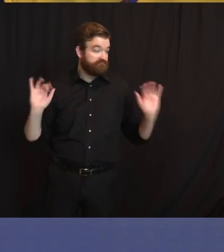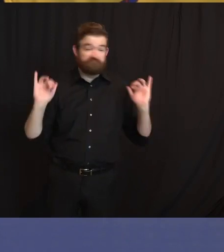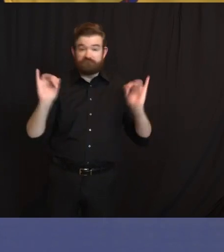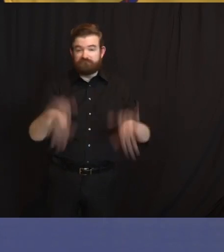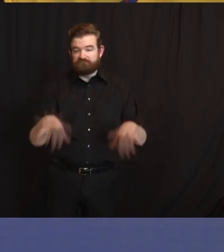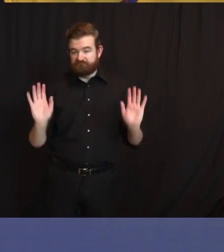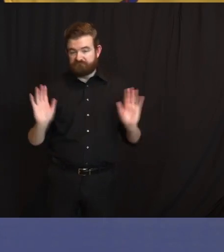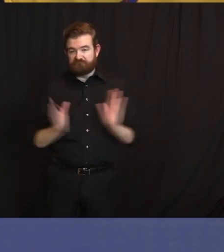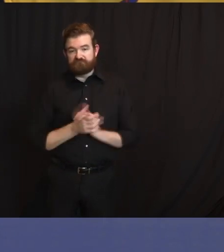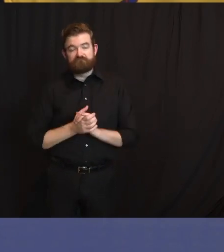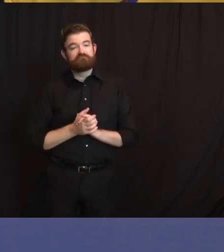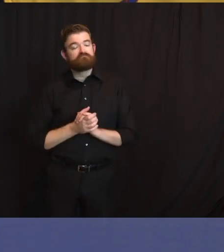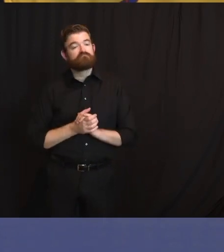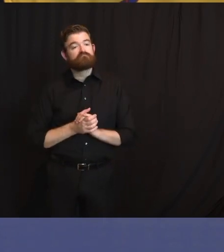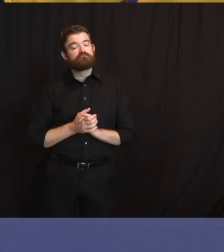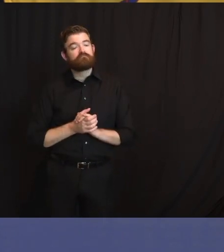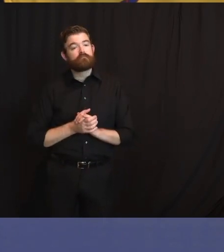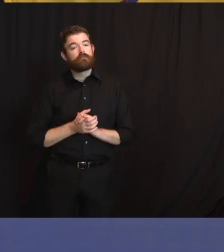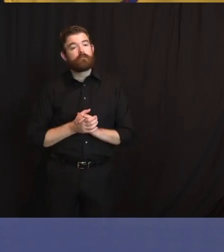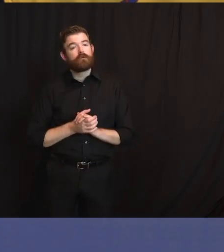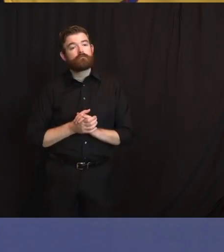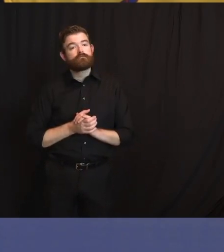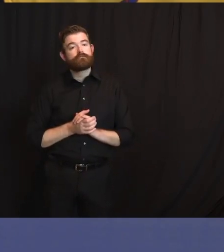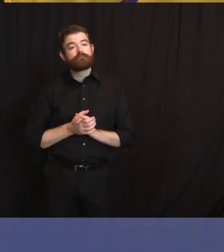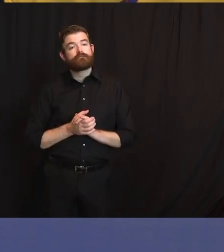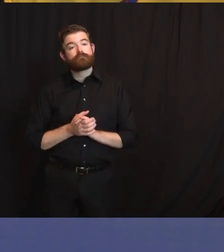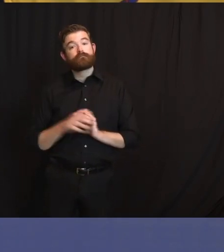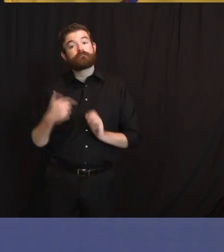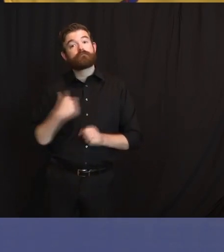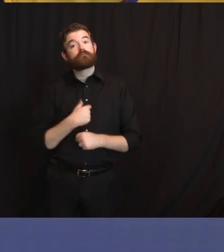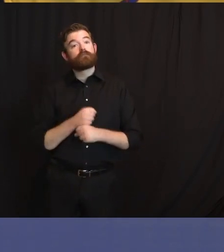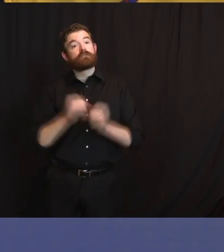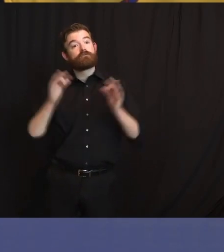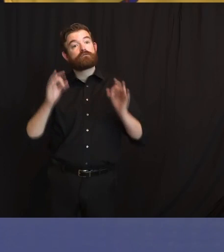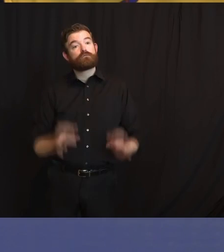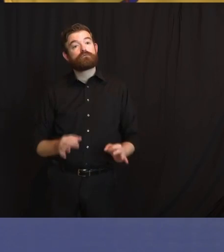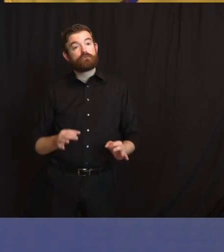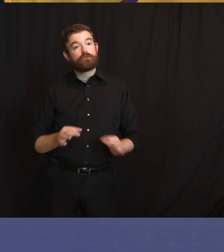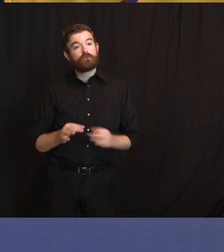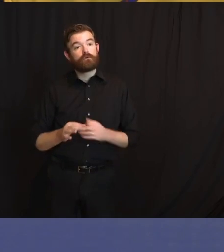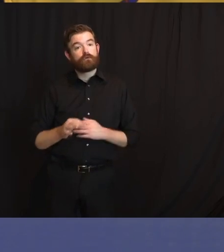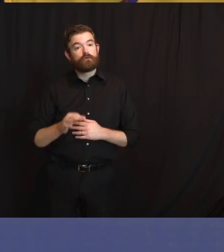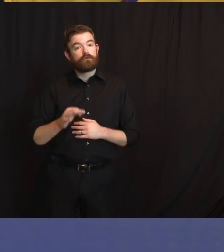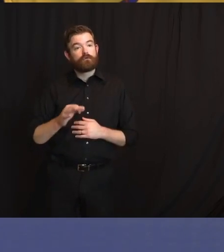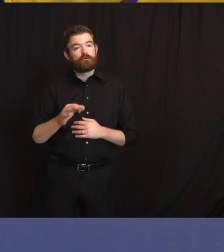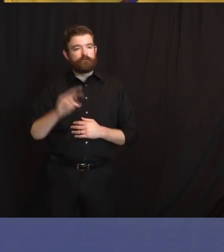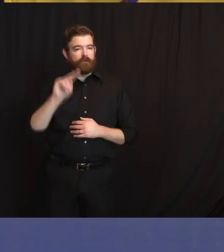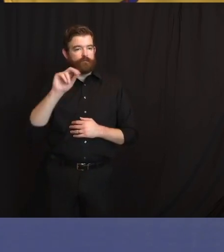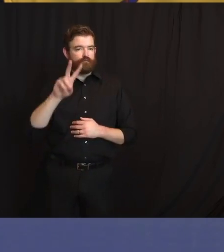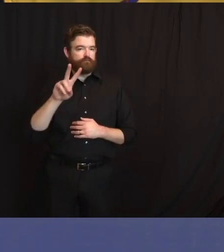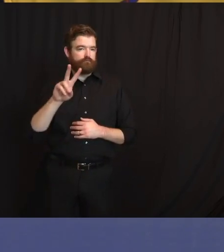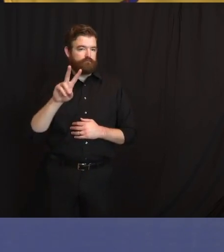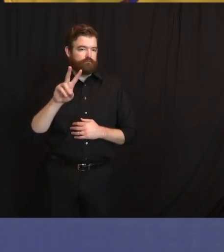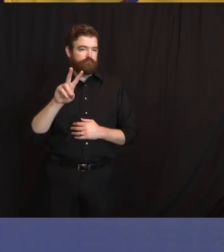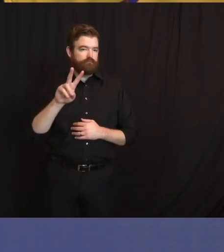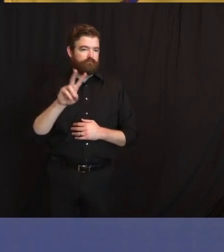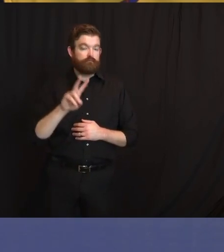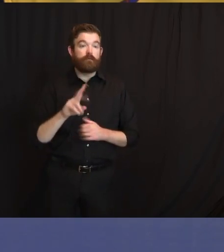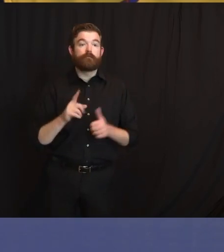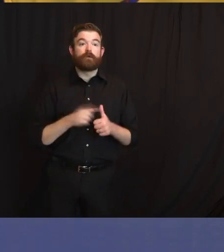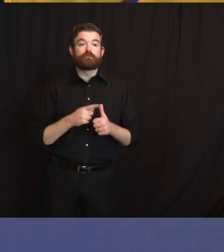I believe I understood the question here. We won't make a decision on what November looks like until we have a good look at what July 7th looked